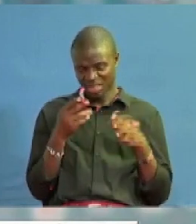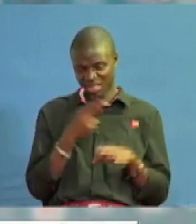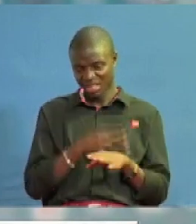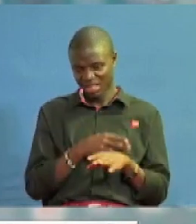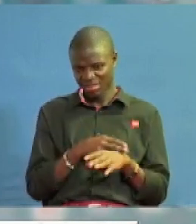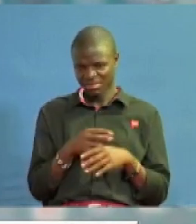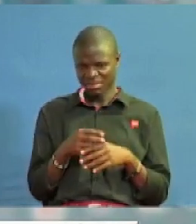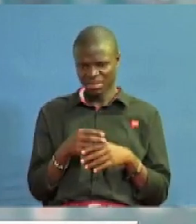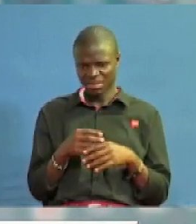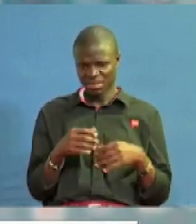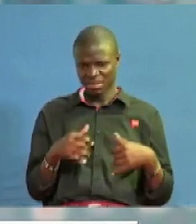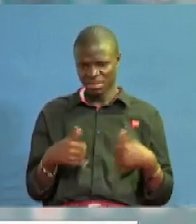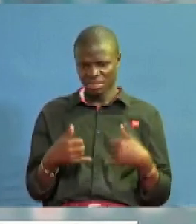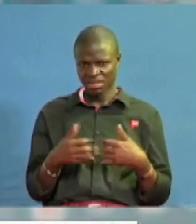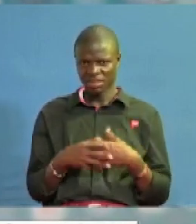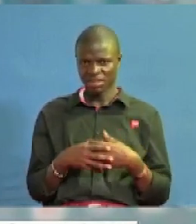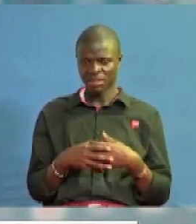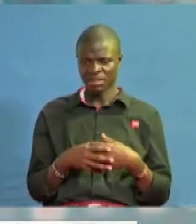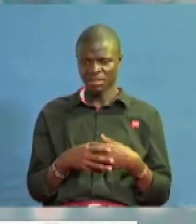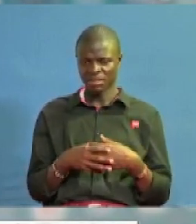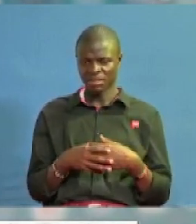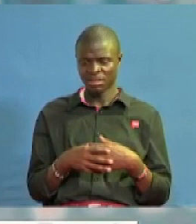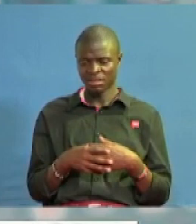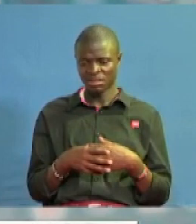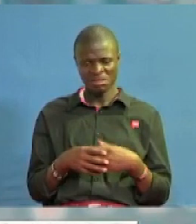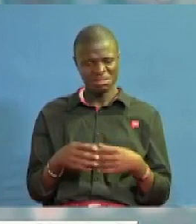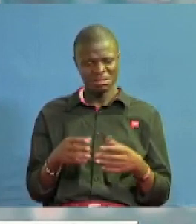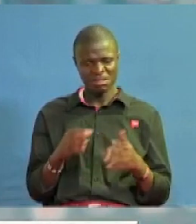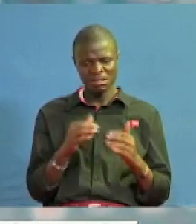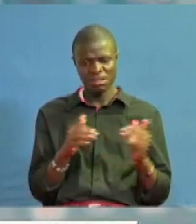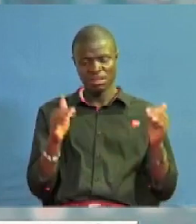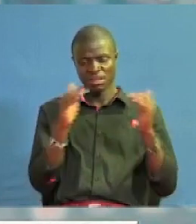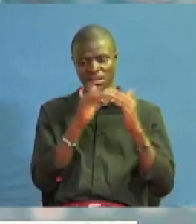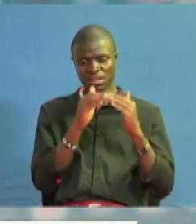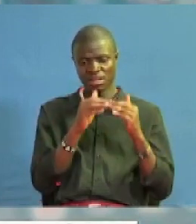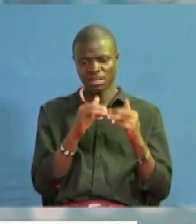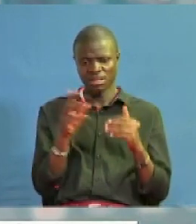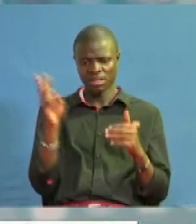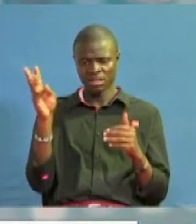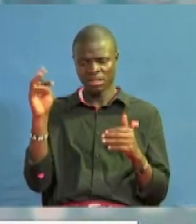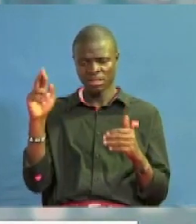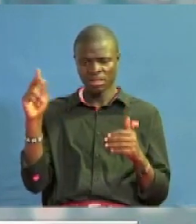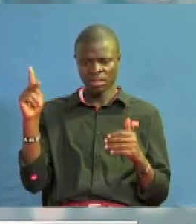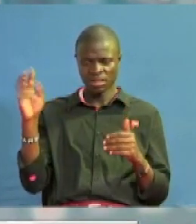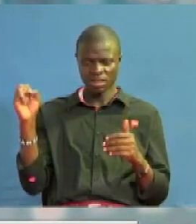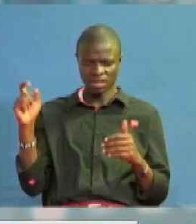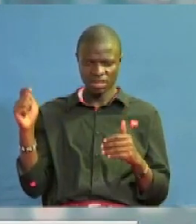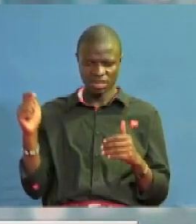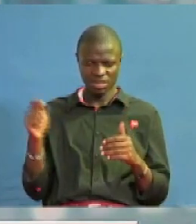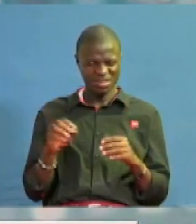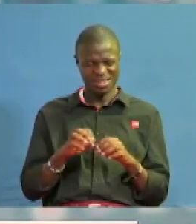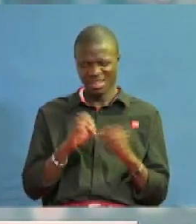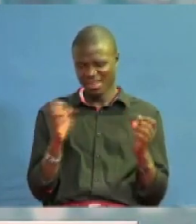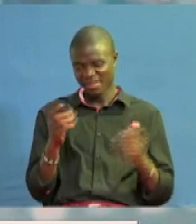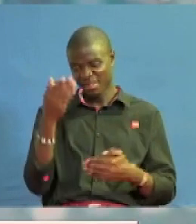moment, because of that news, again, we need to be aware that the stock market is just like any other market. It changes every day,